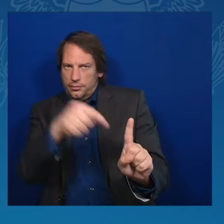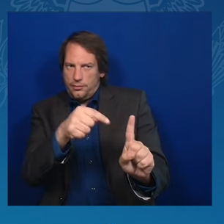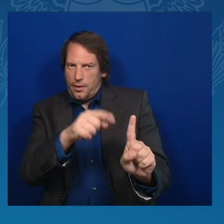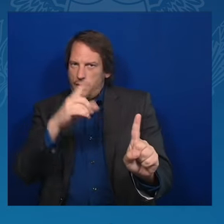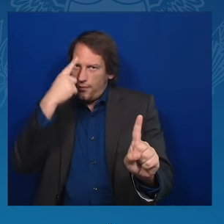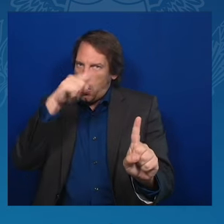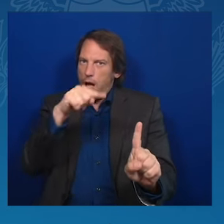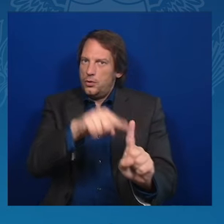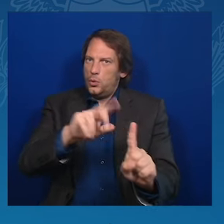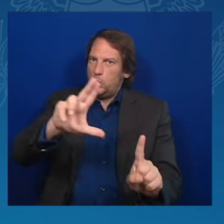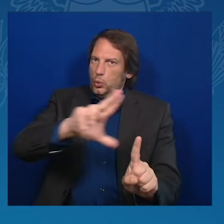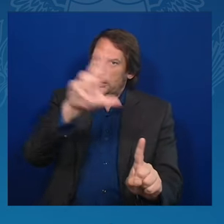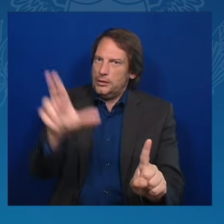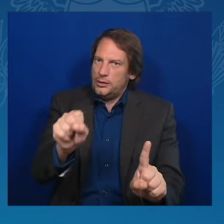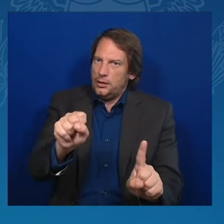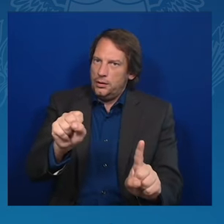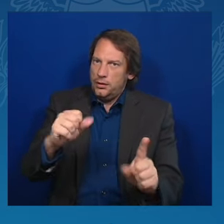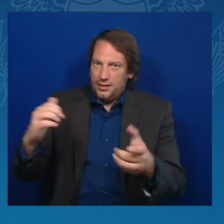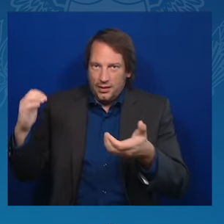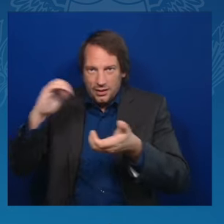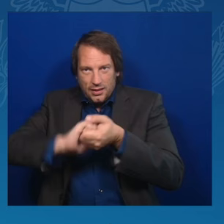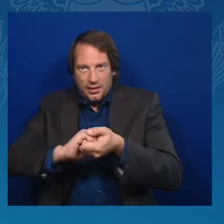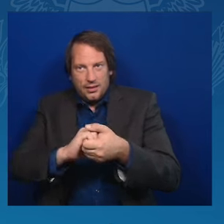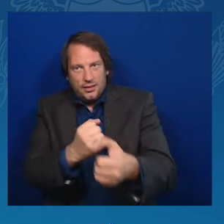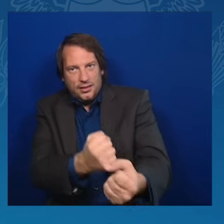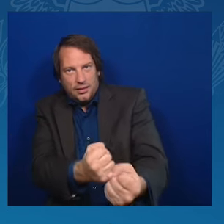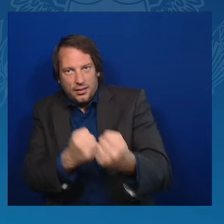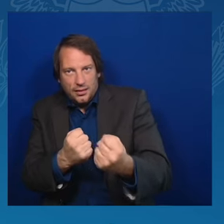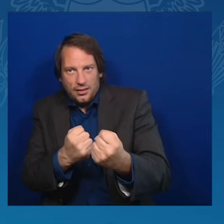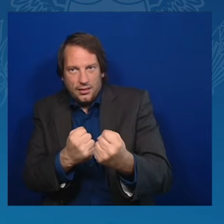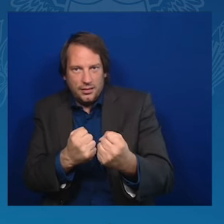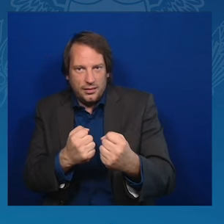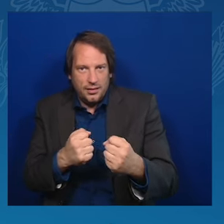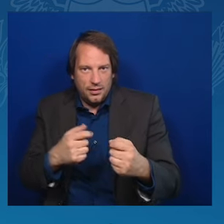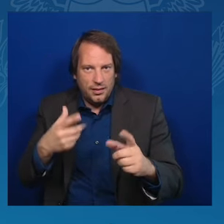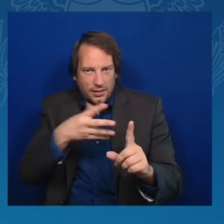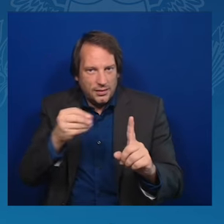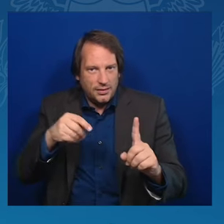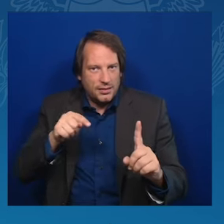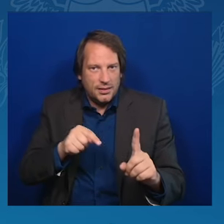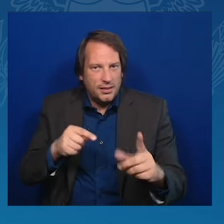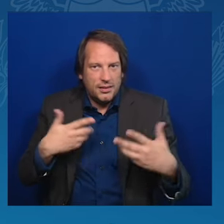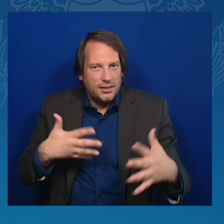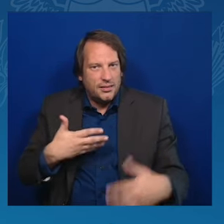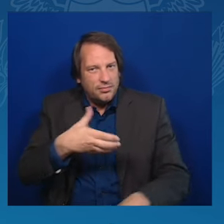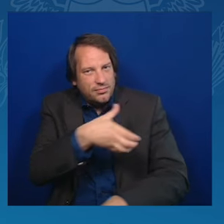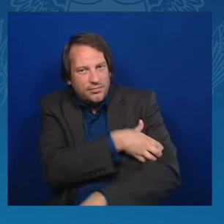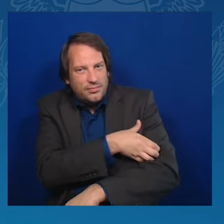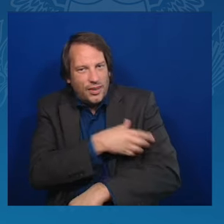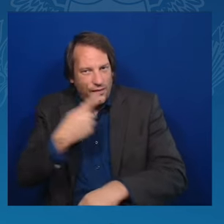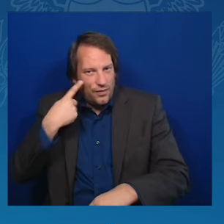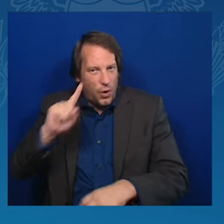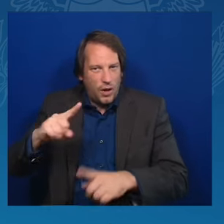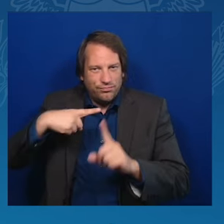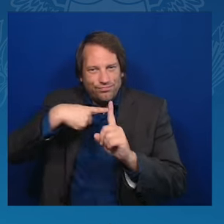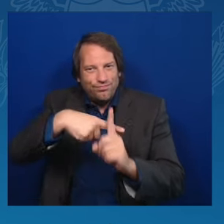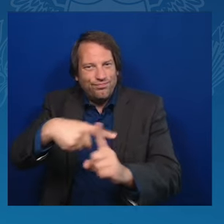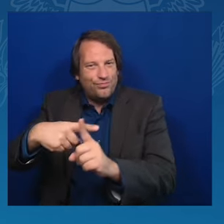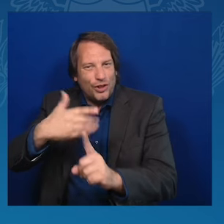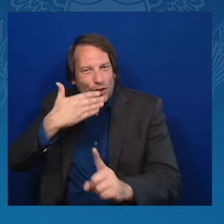economically, and culturally, and it is a force for good in the world. So I will conclude where I